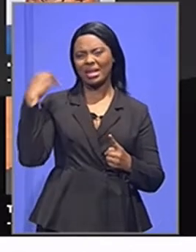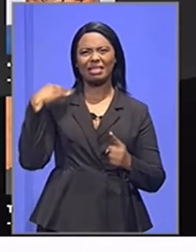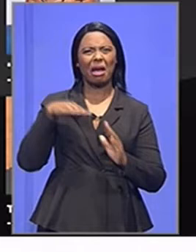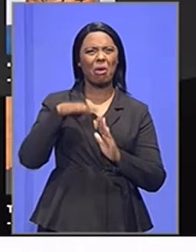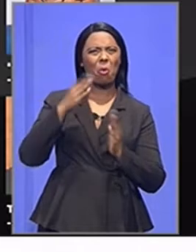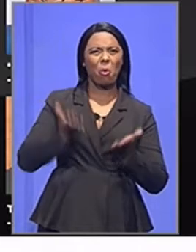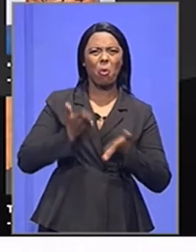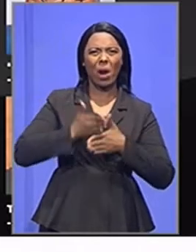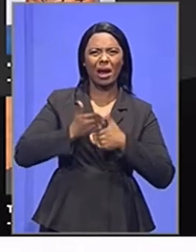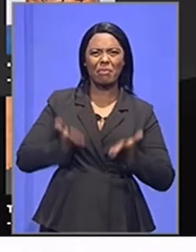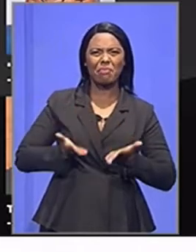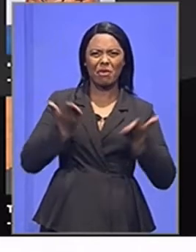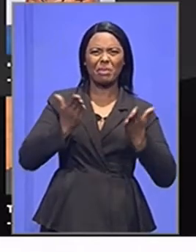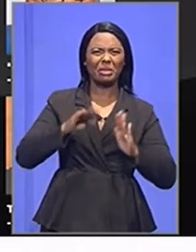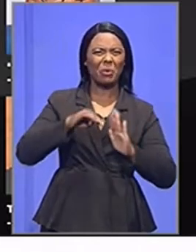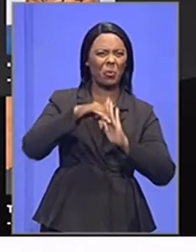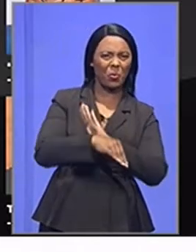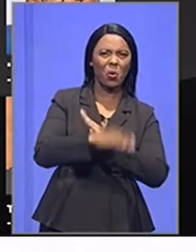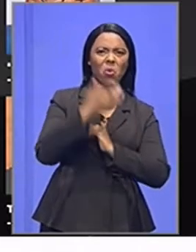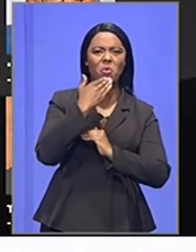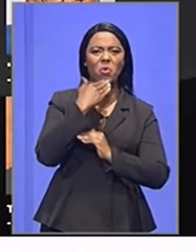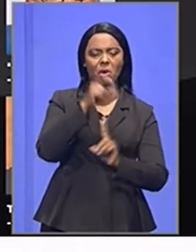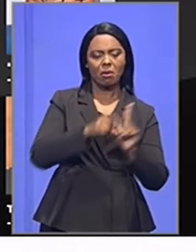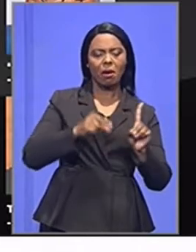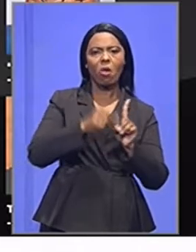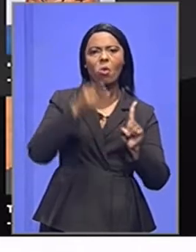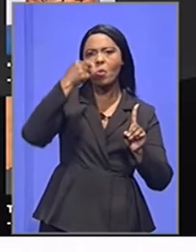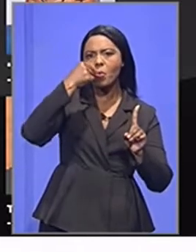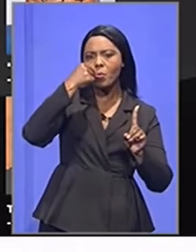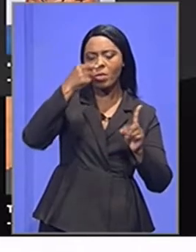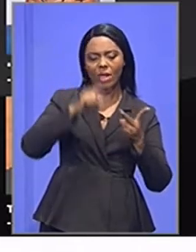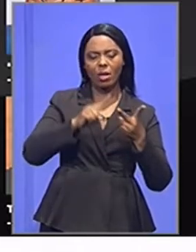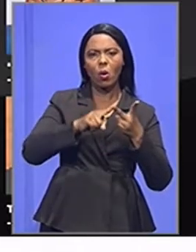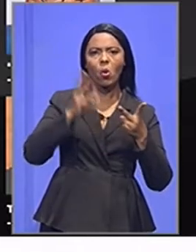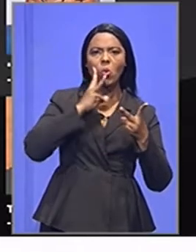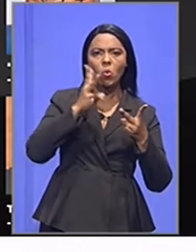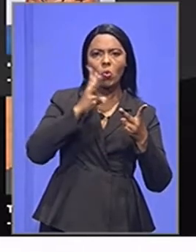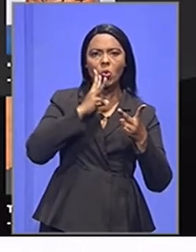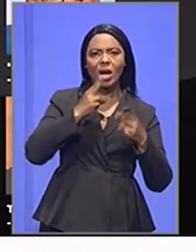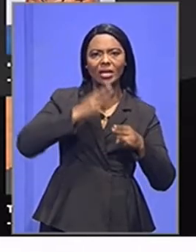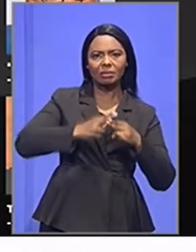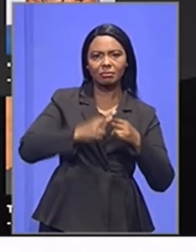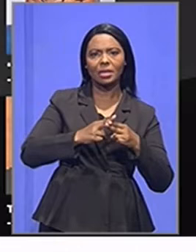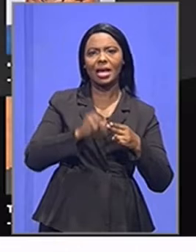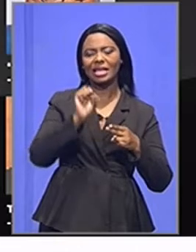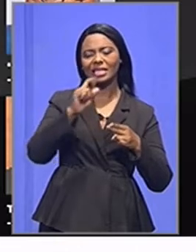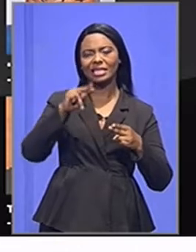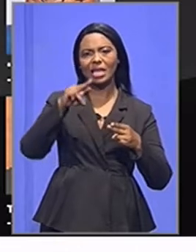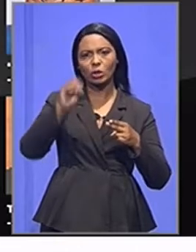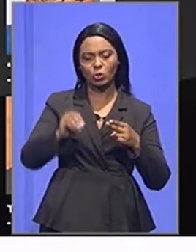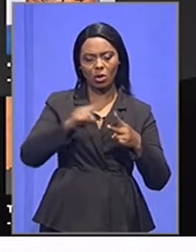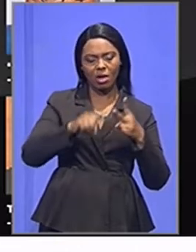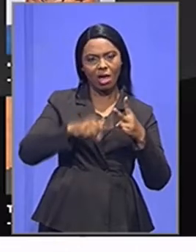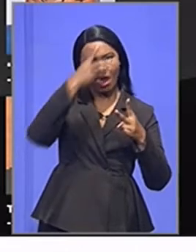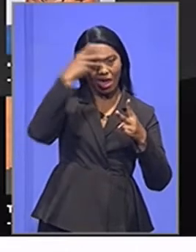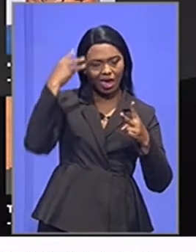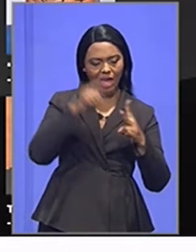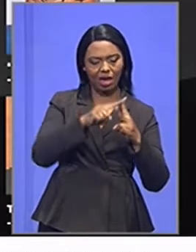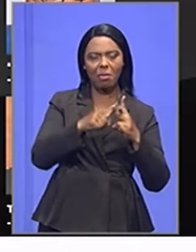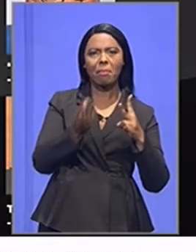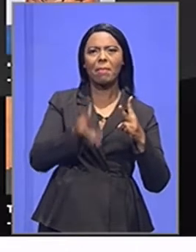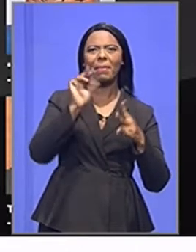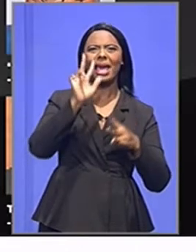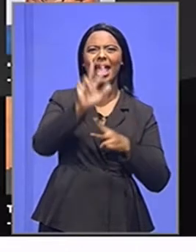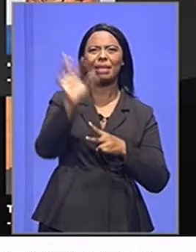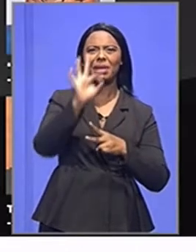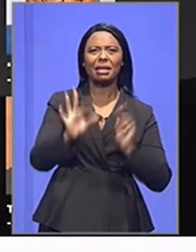gaisa ke wa Matlo Mmamolokukubai ga mmogo le wa metsi le kgelelo ya leswe Senzo Mqunu bao ba boneng dipersente tse 8.